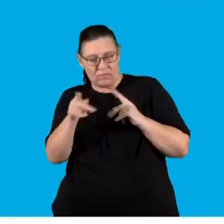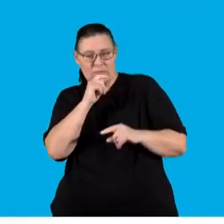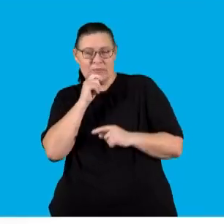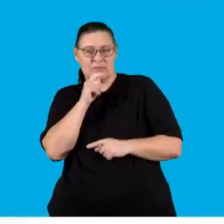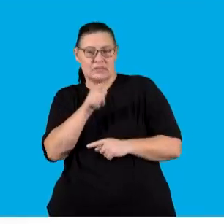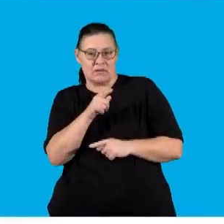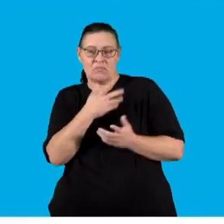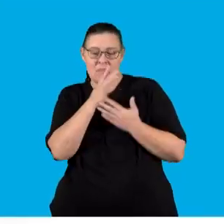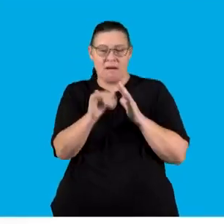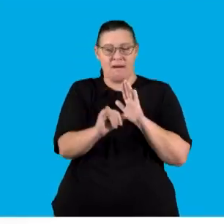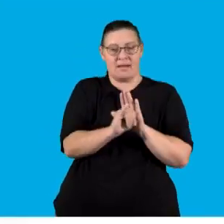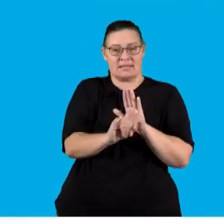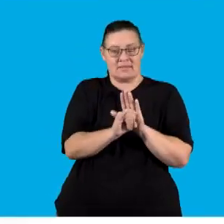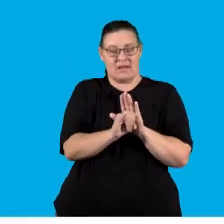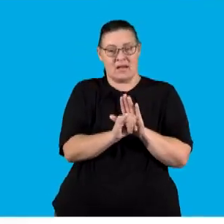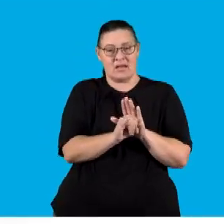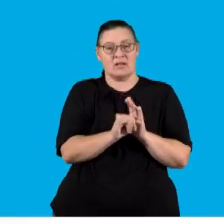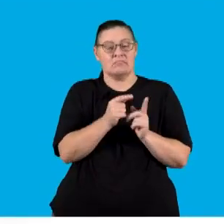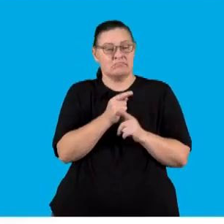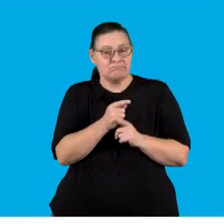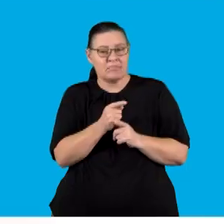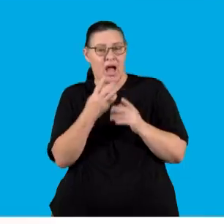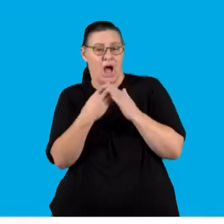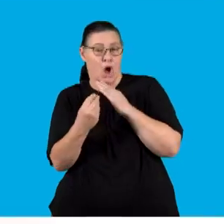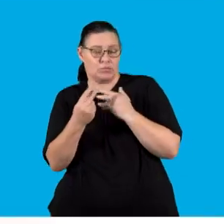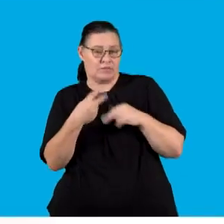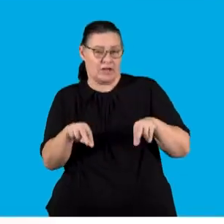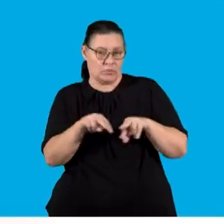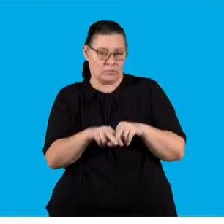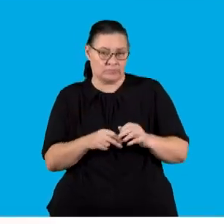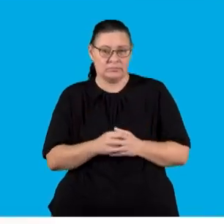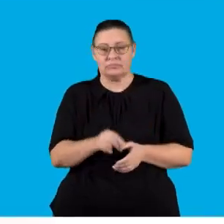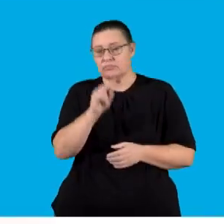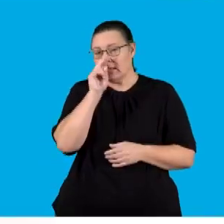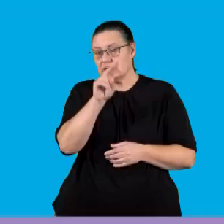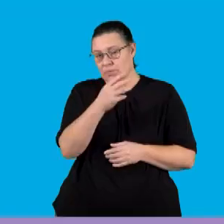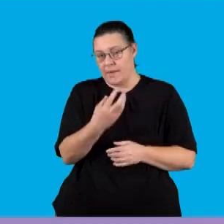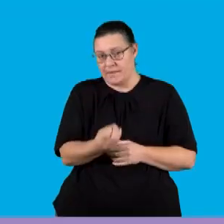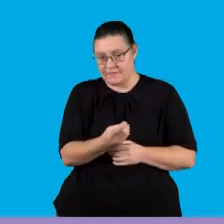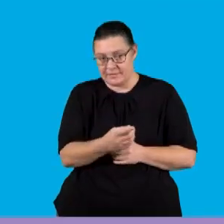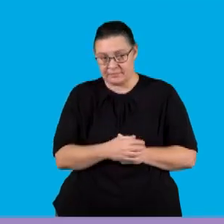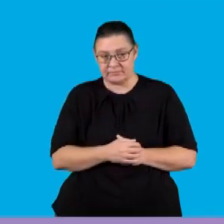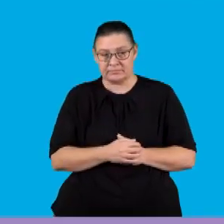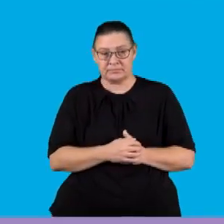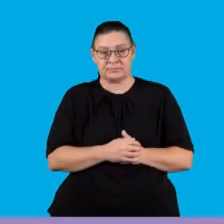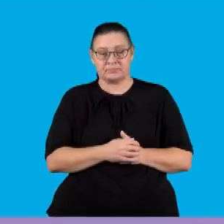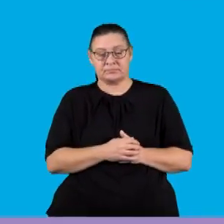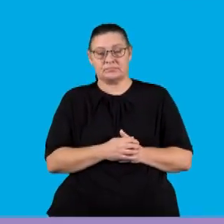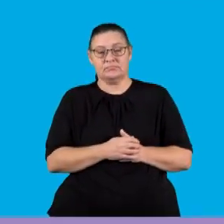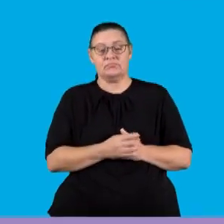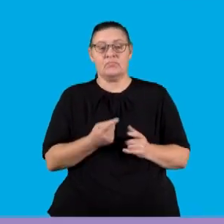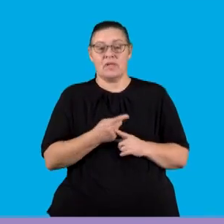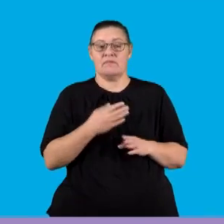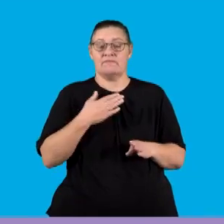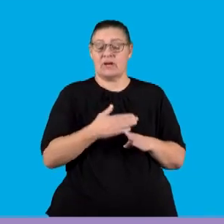the tables just to identify our output values. So let's see what we have here. So